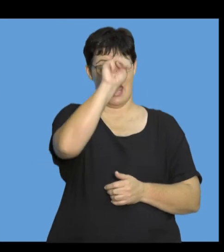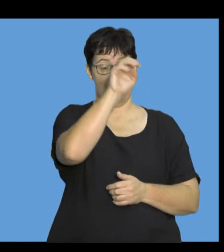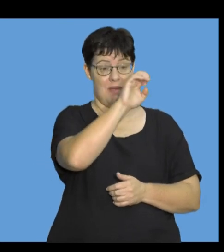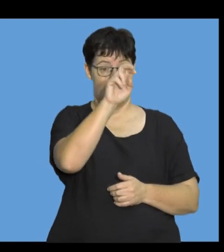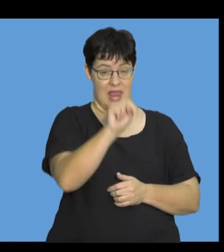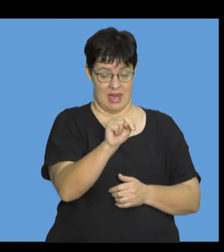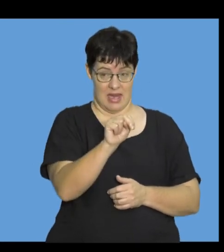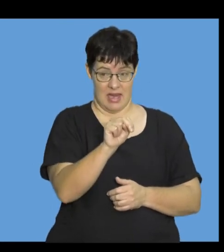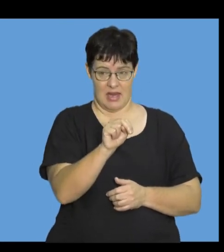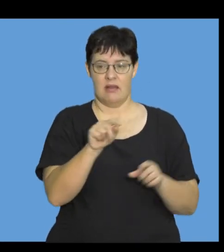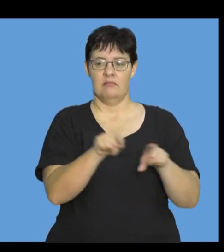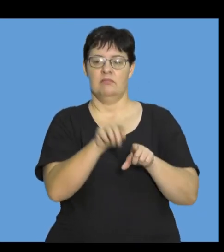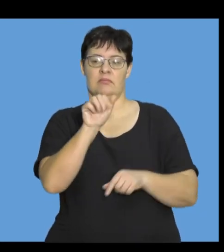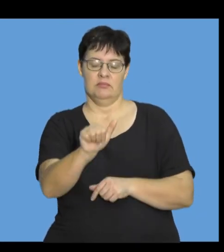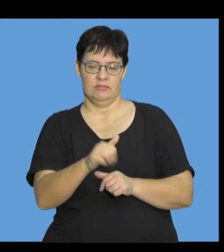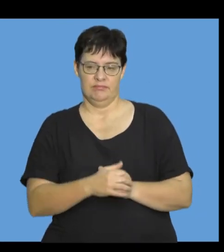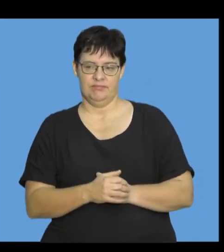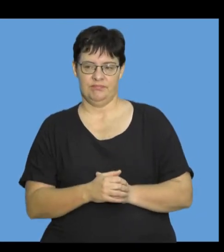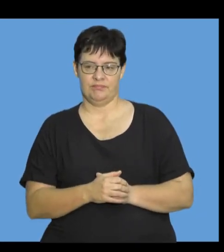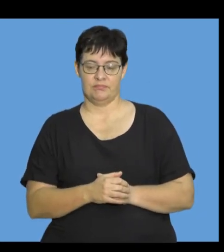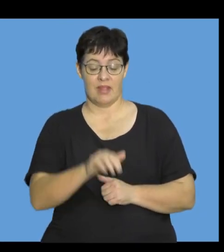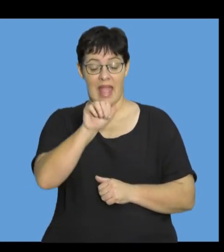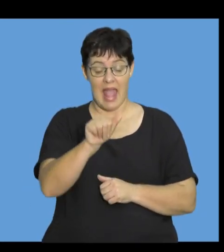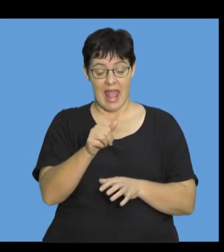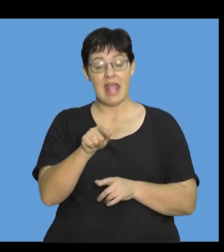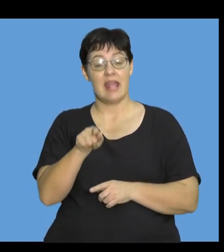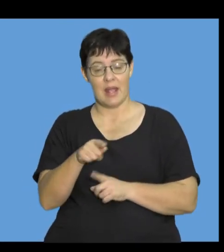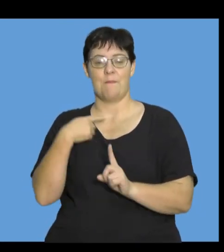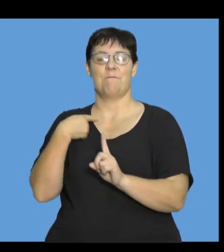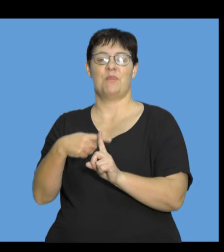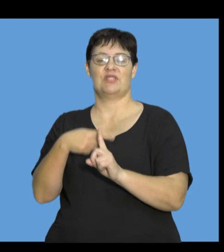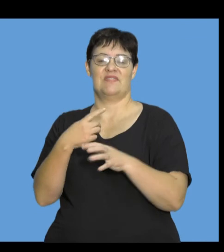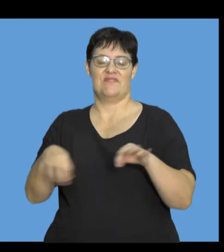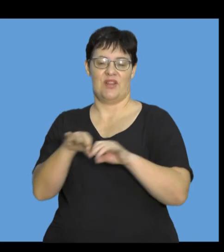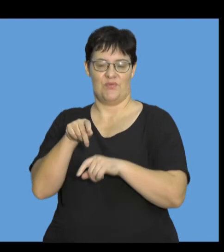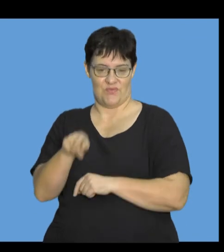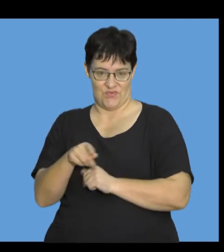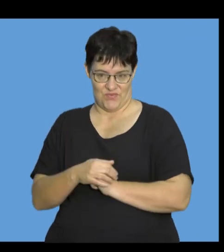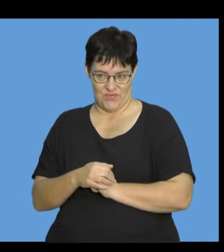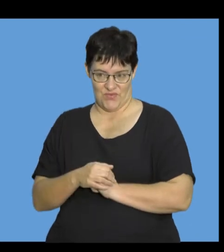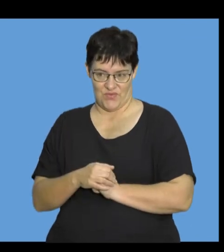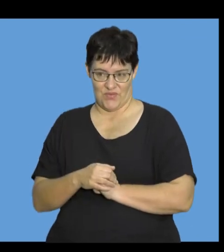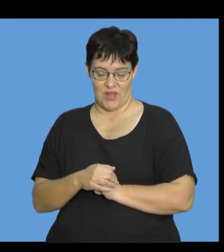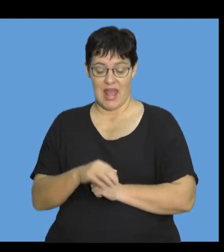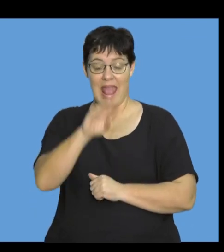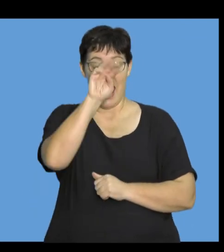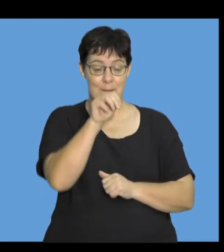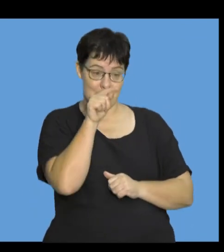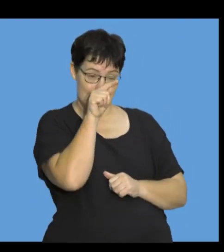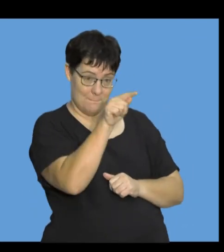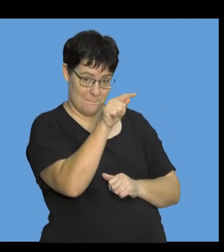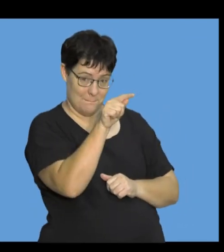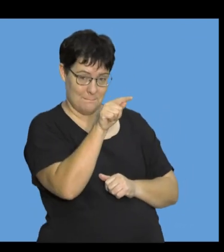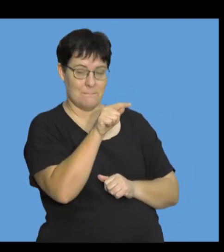of m over n is equals to a, where the a value is a positive and the m